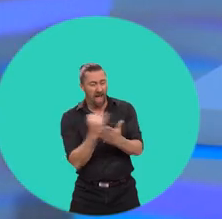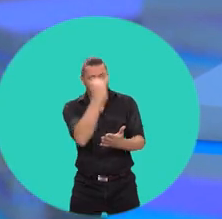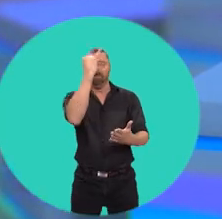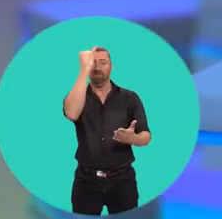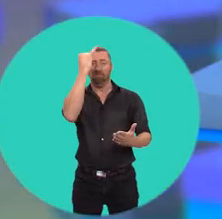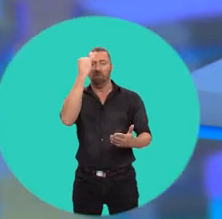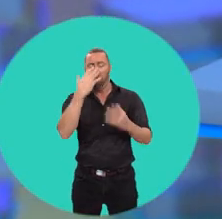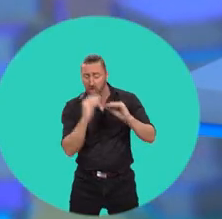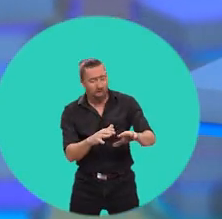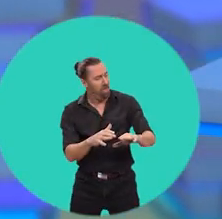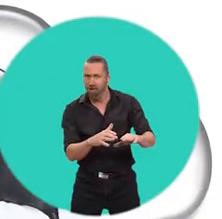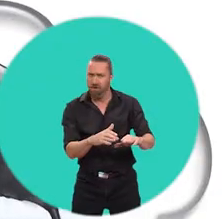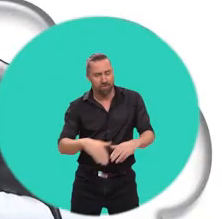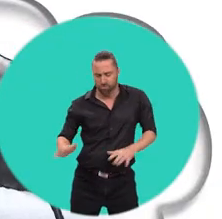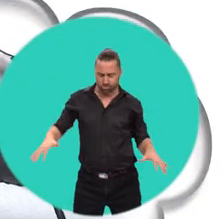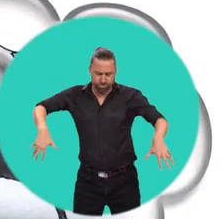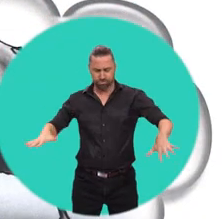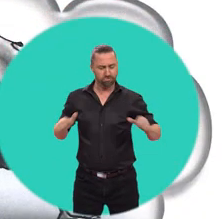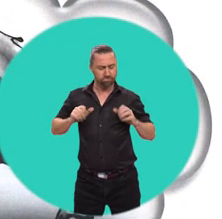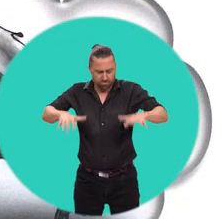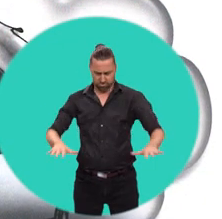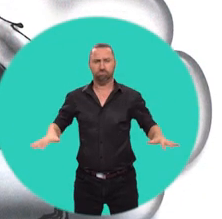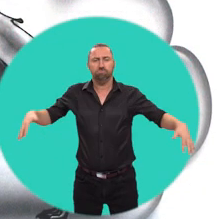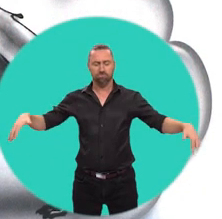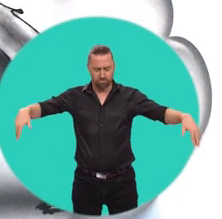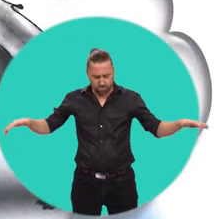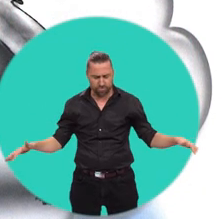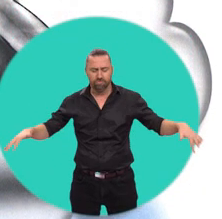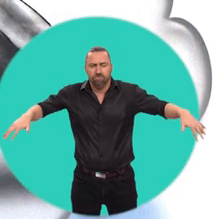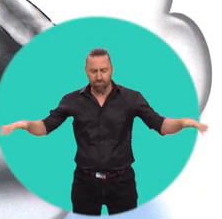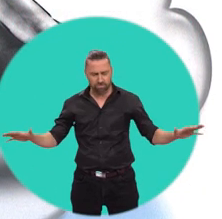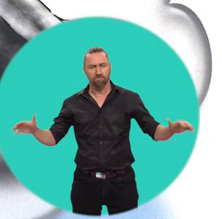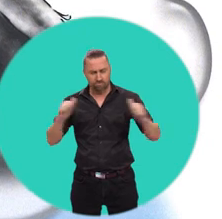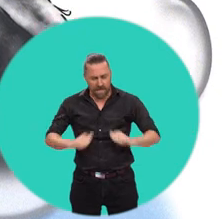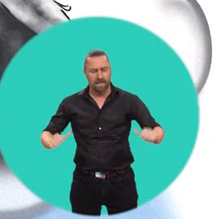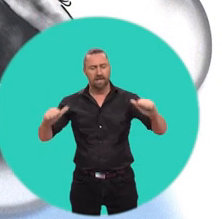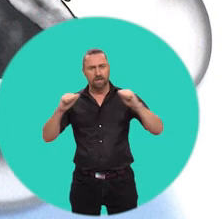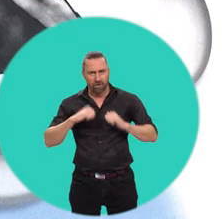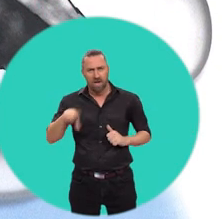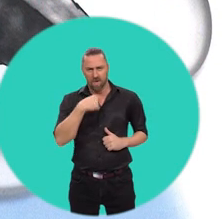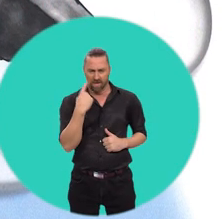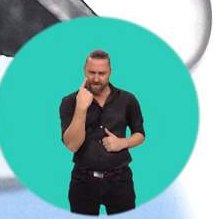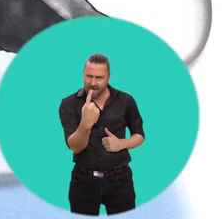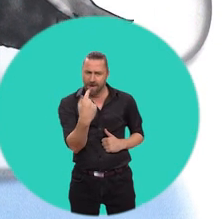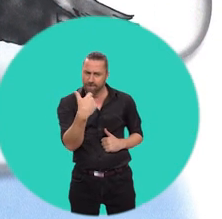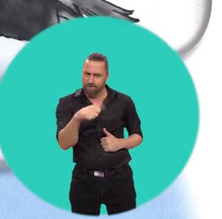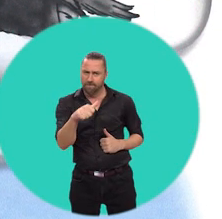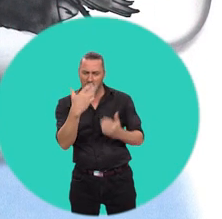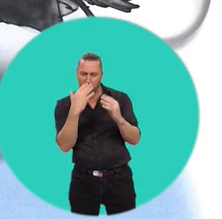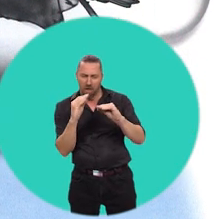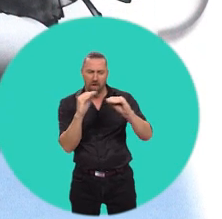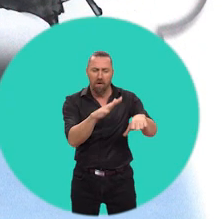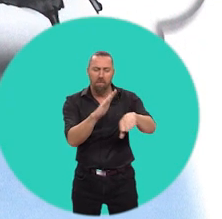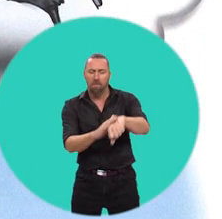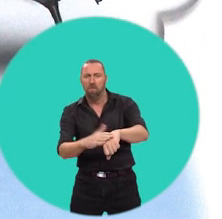have another try. Scrag taught us to never give up, never give in, to try again and